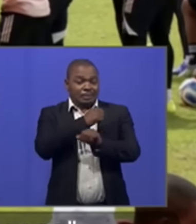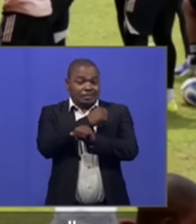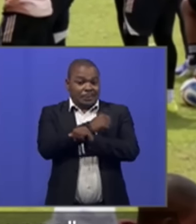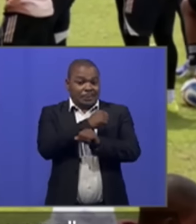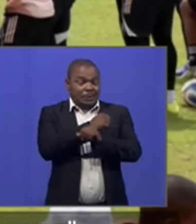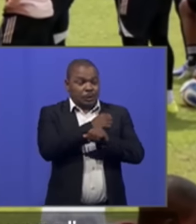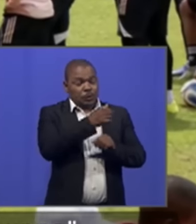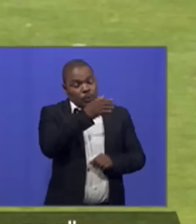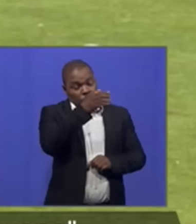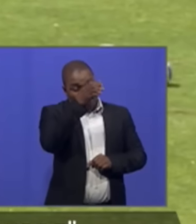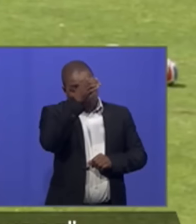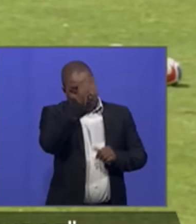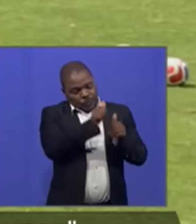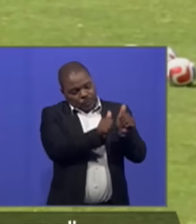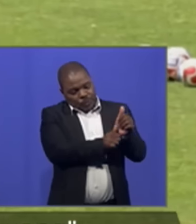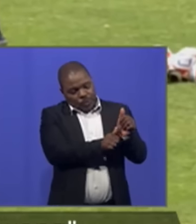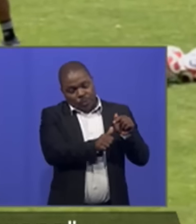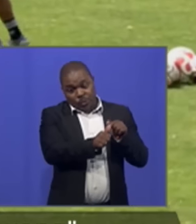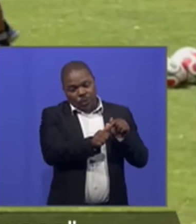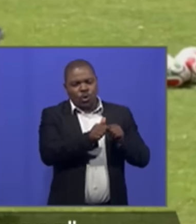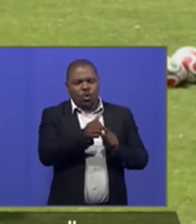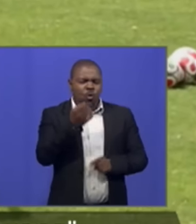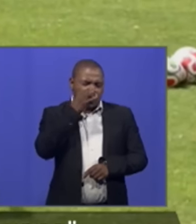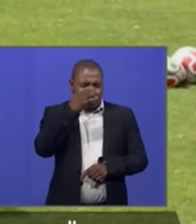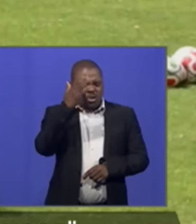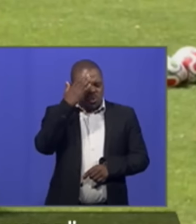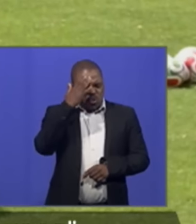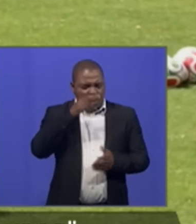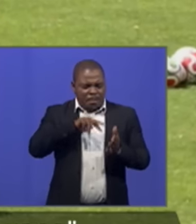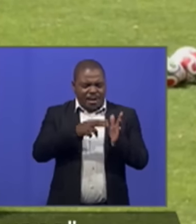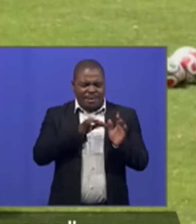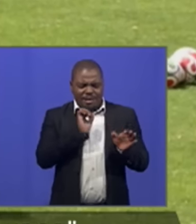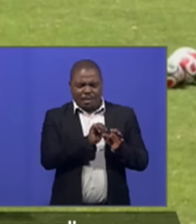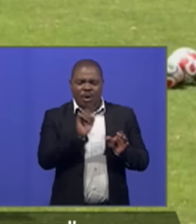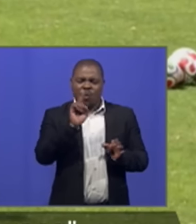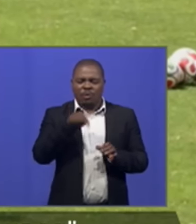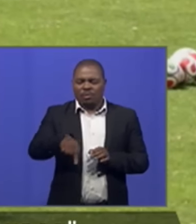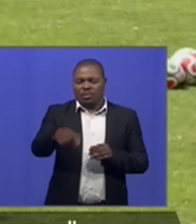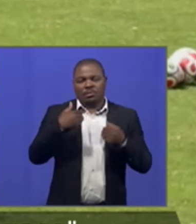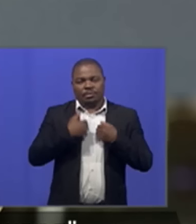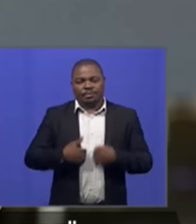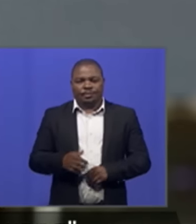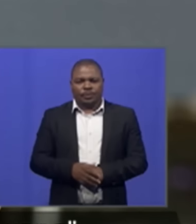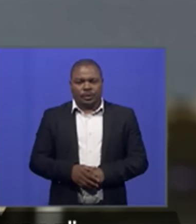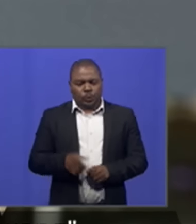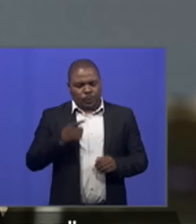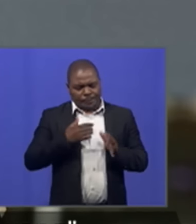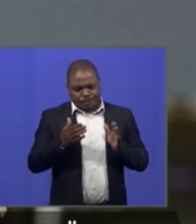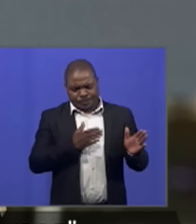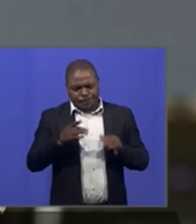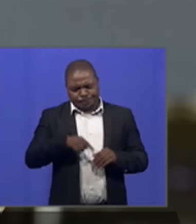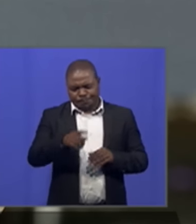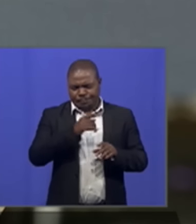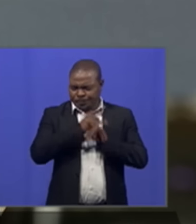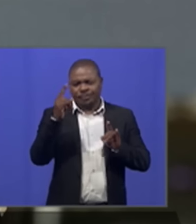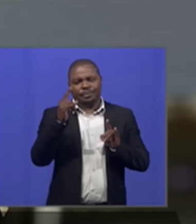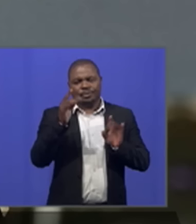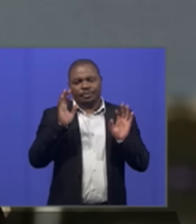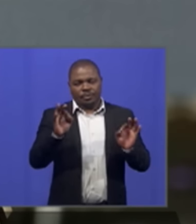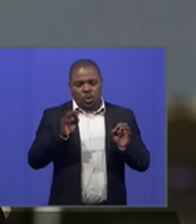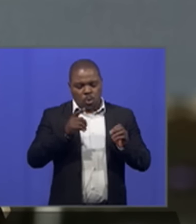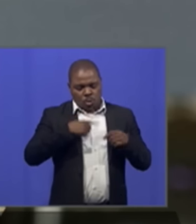ba tseba seo ba swanetšego go se dira ka Sontaga. Highly competitive match, we are preparing to win, knowing who